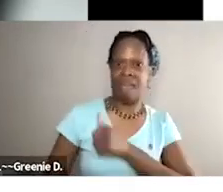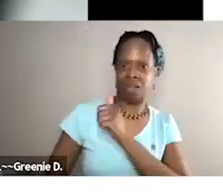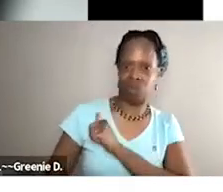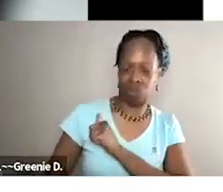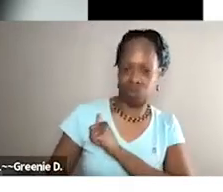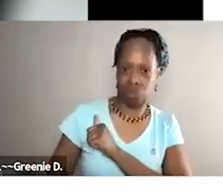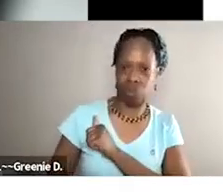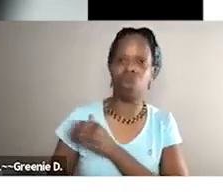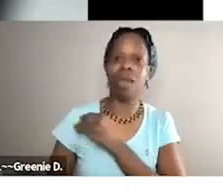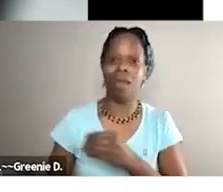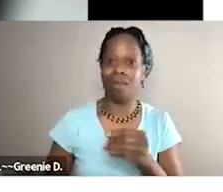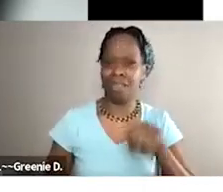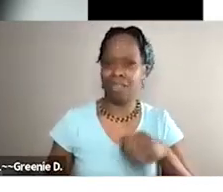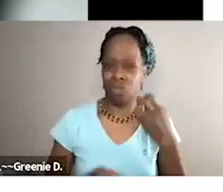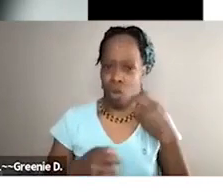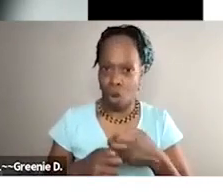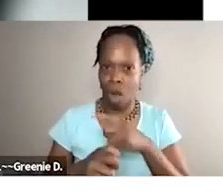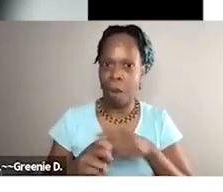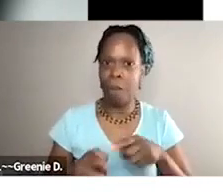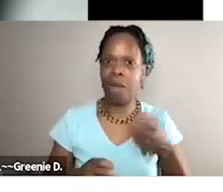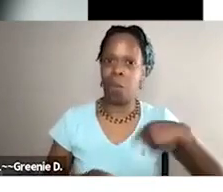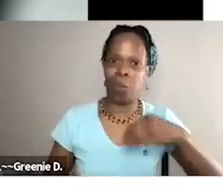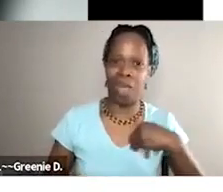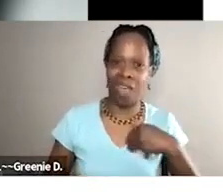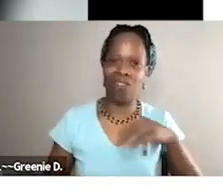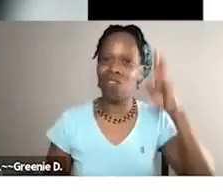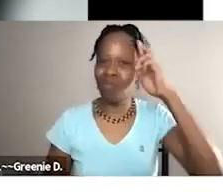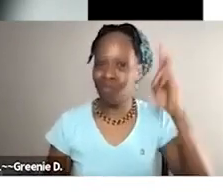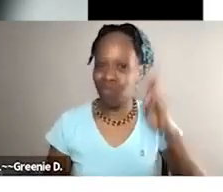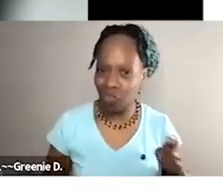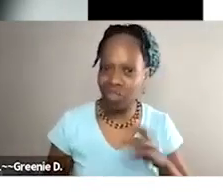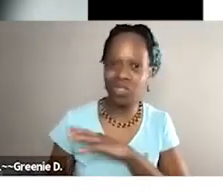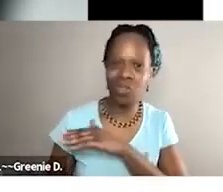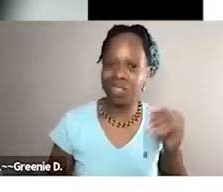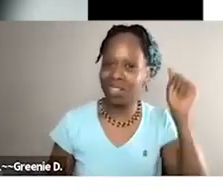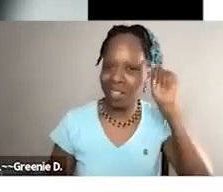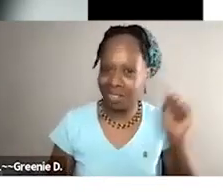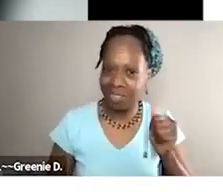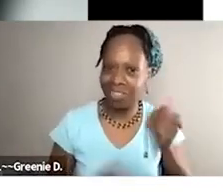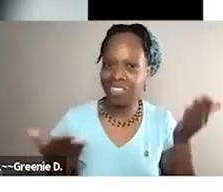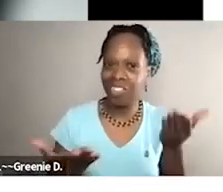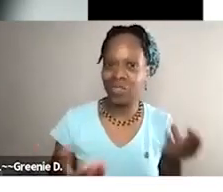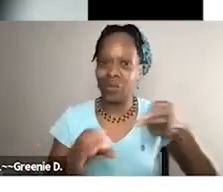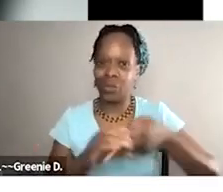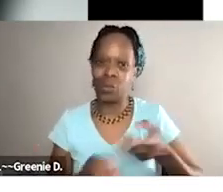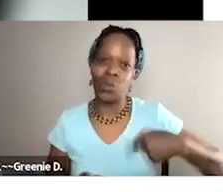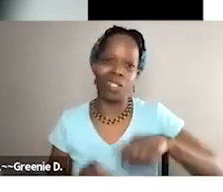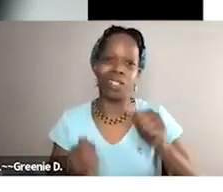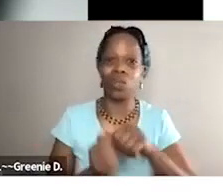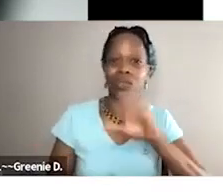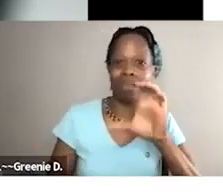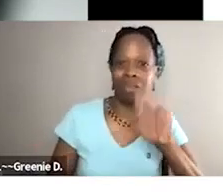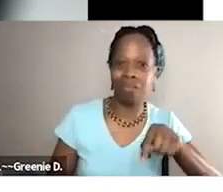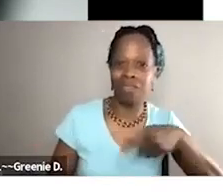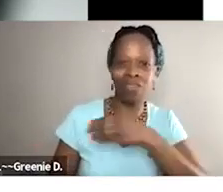better than I could, I'm so happy to welcome back Rachel and Ashley with the Cerebral Palsy Foundation, and of course, our ASL interpreter,